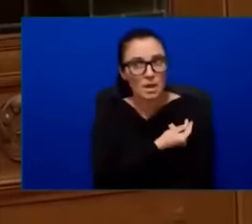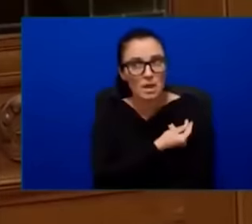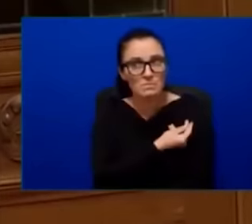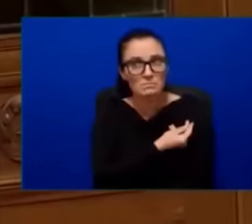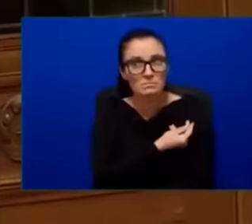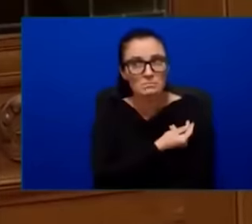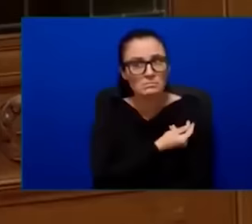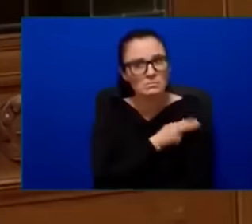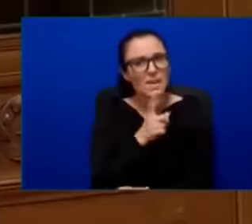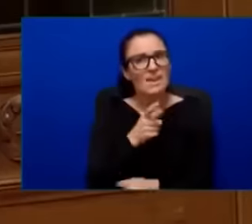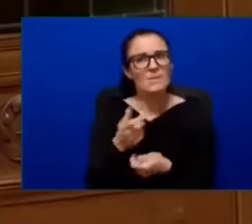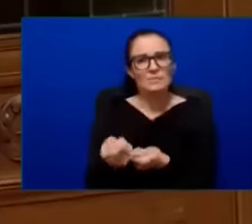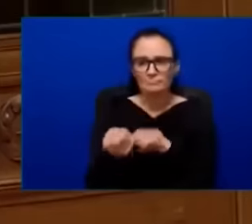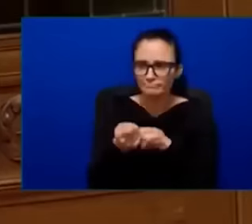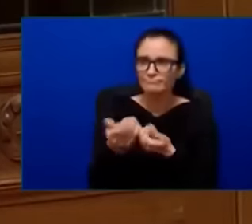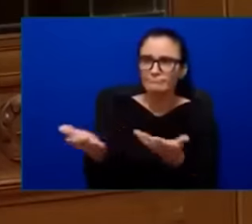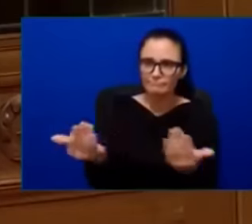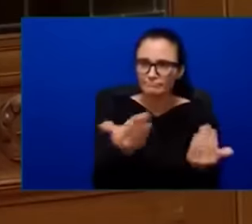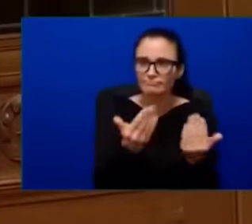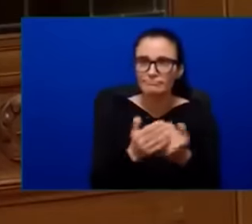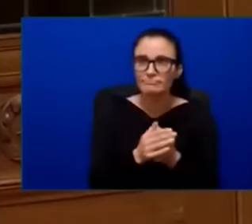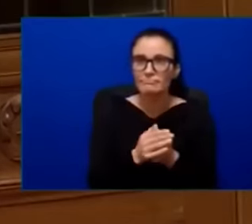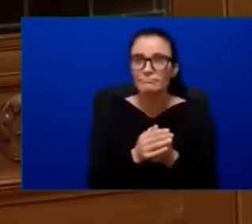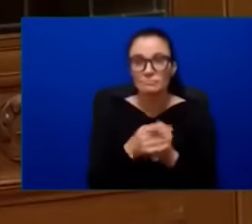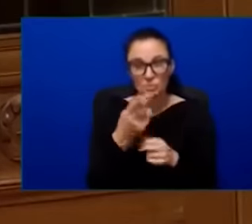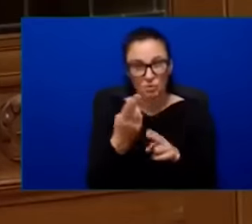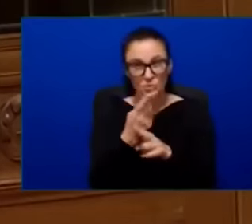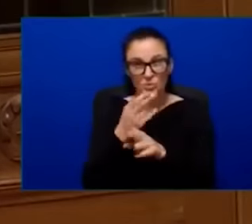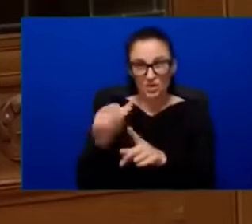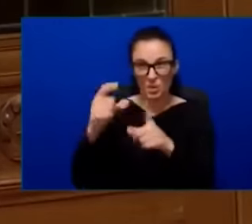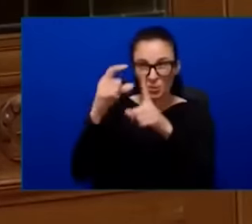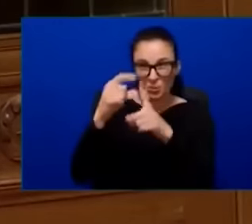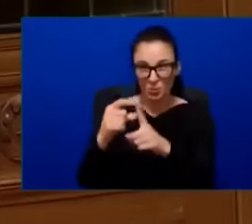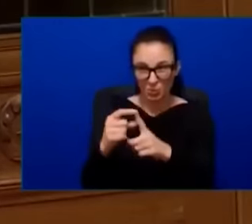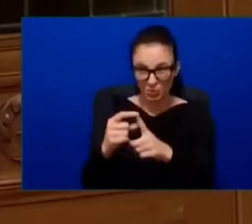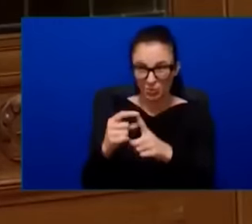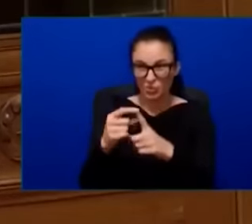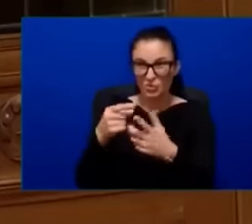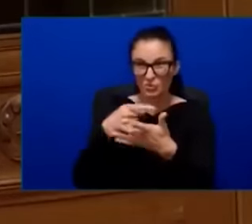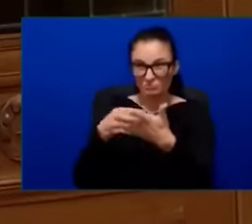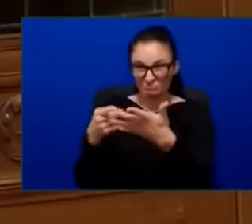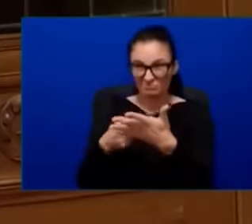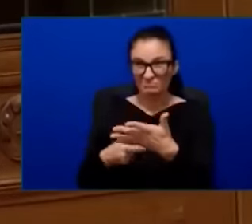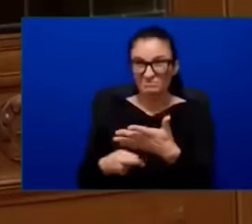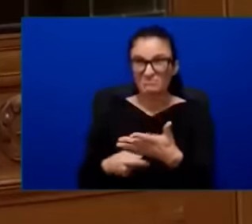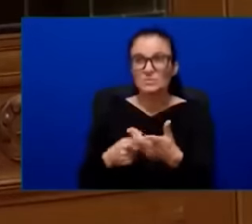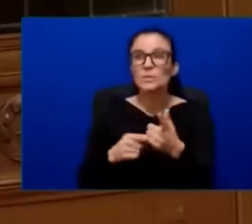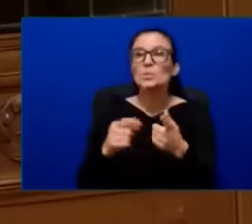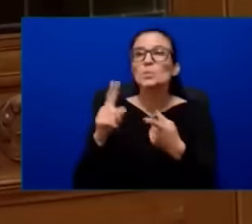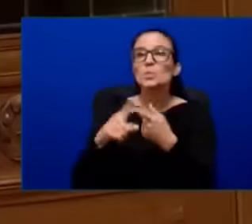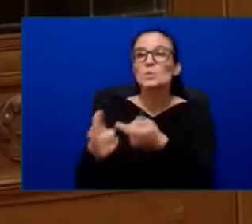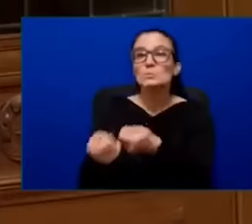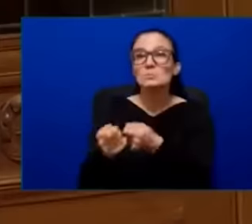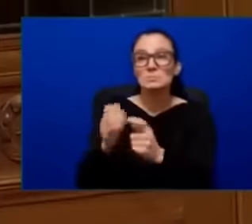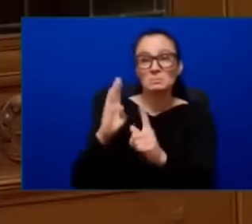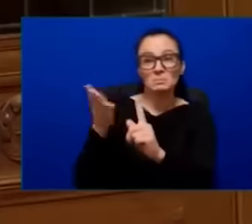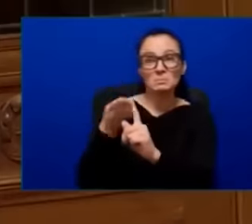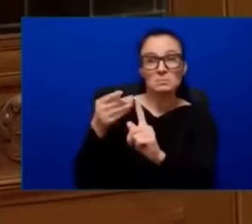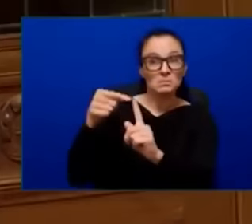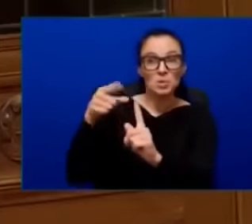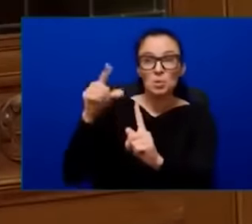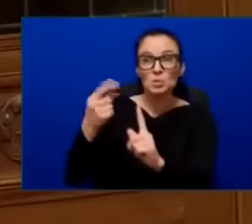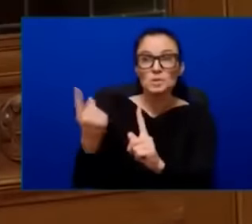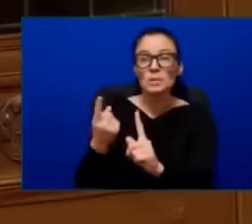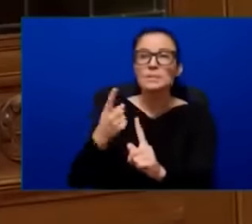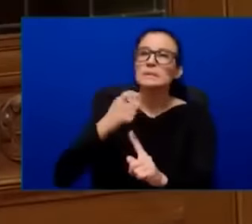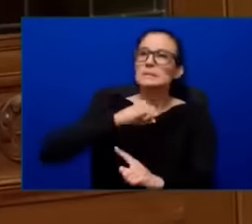cajole is, and I quote, cajole, to persuade someone to do something they might not want to do